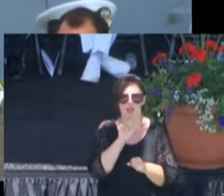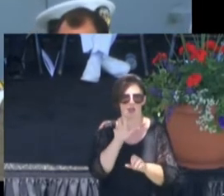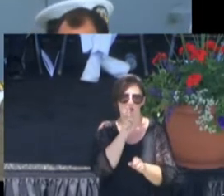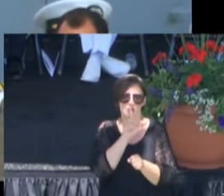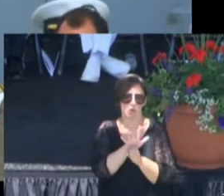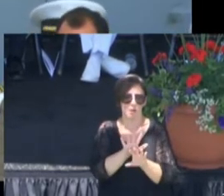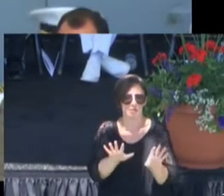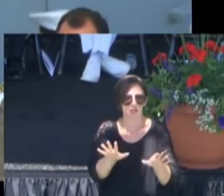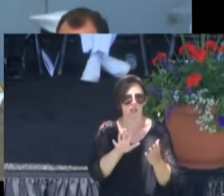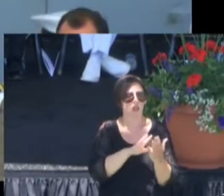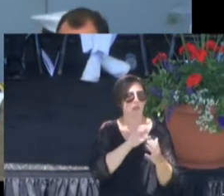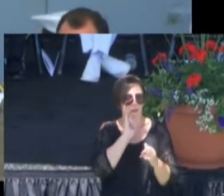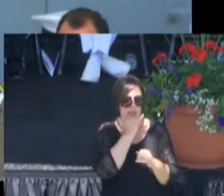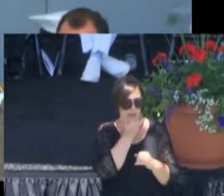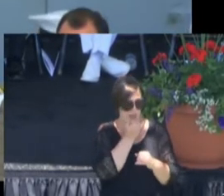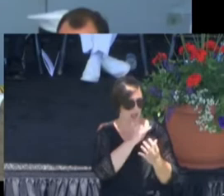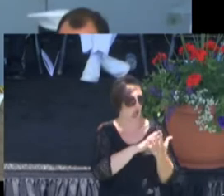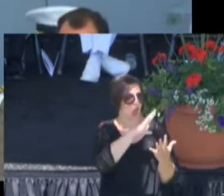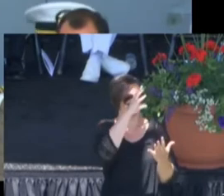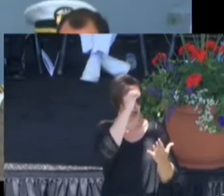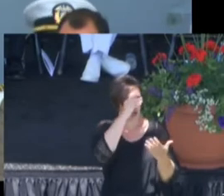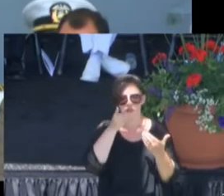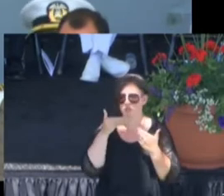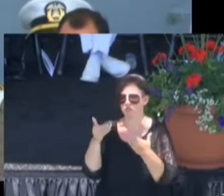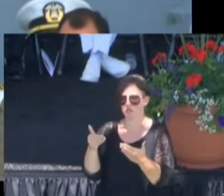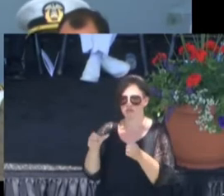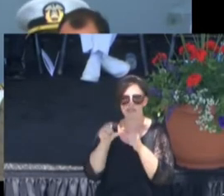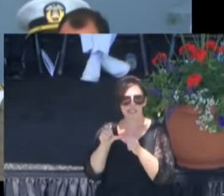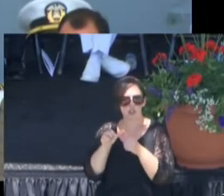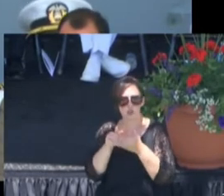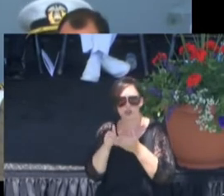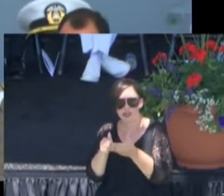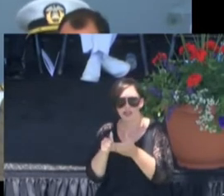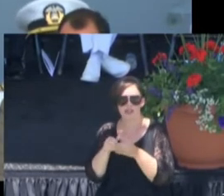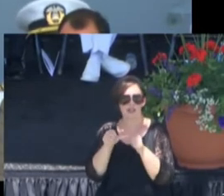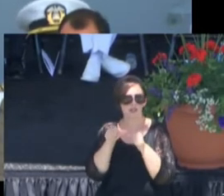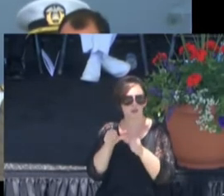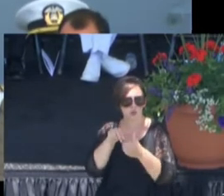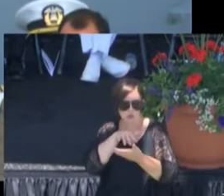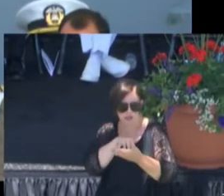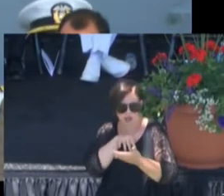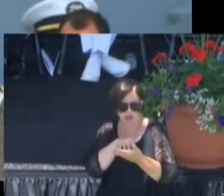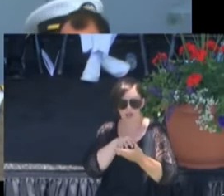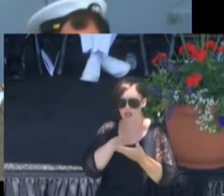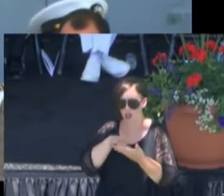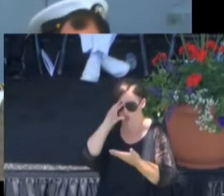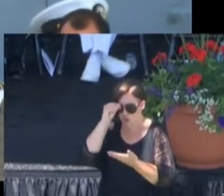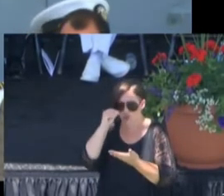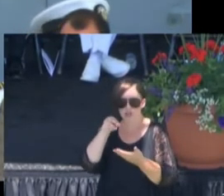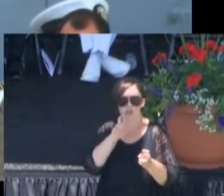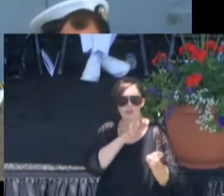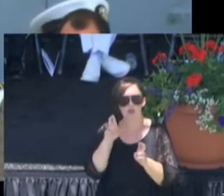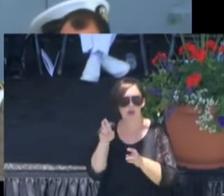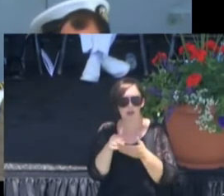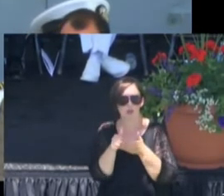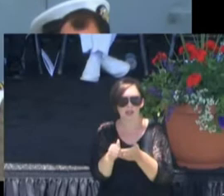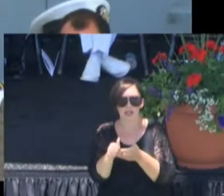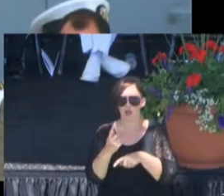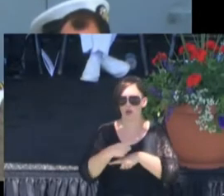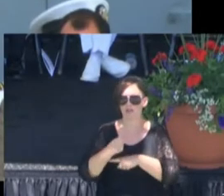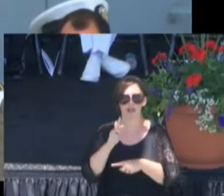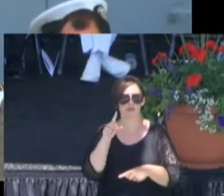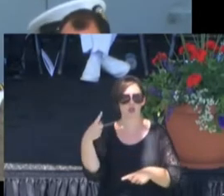that. But learn from them. In fact, continue to lead, continue to study, continue to learn. Be ready to lead on day one.